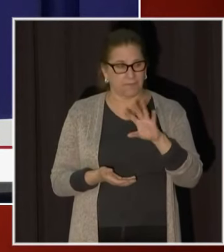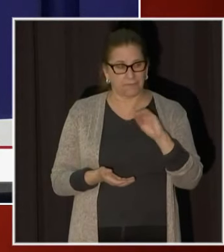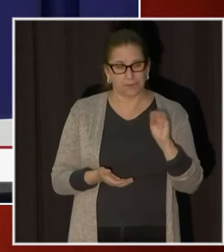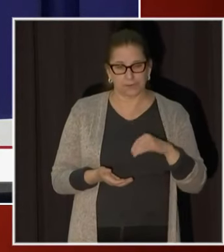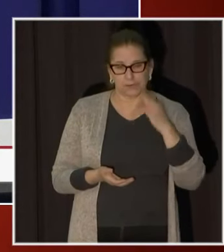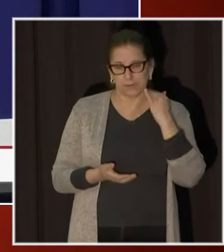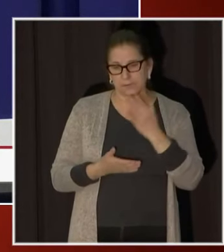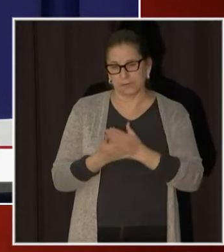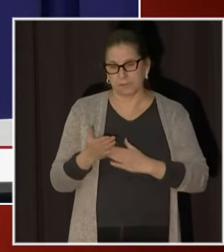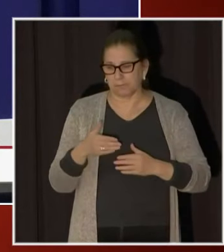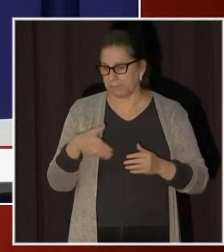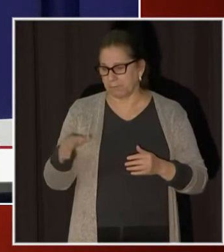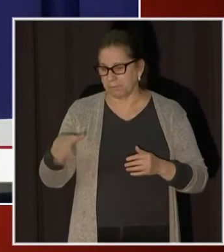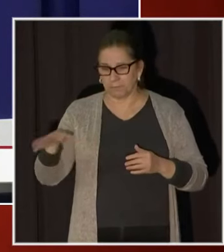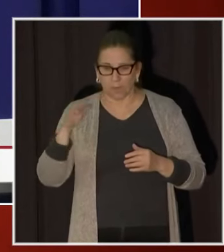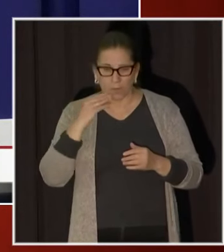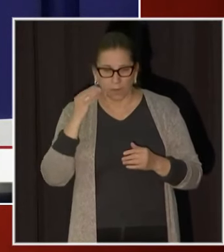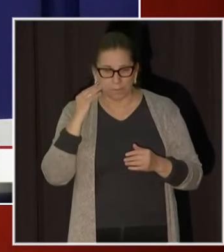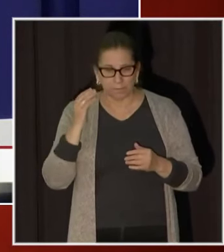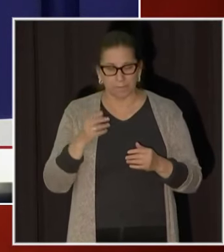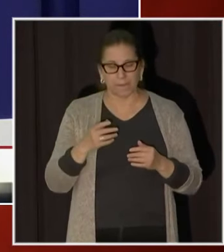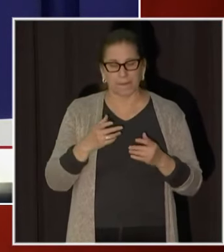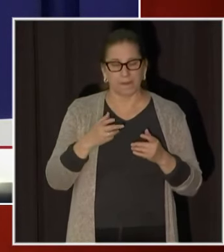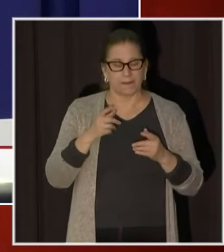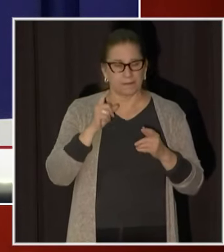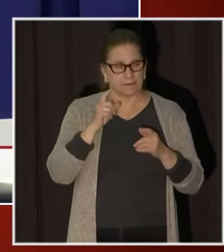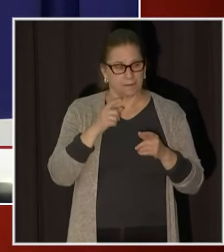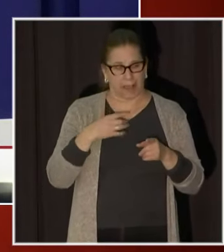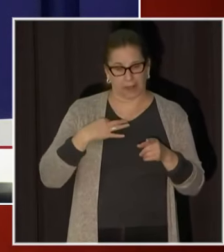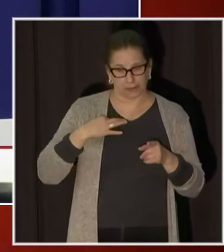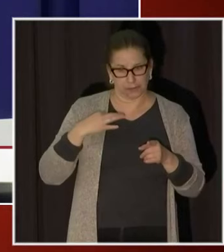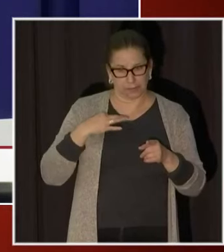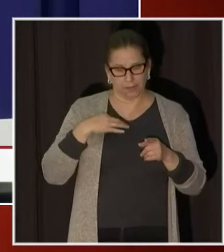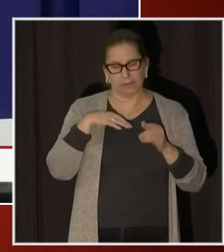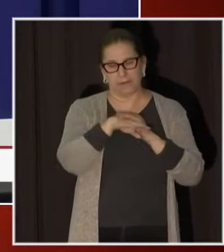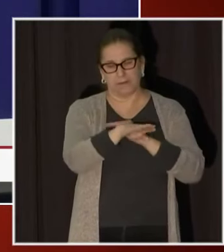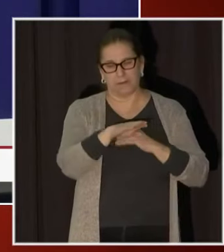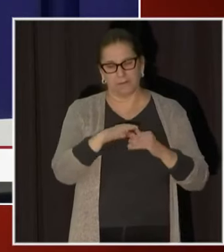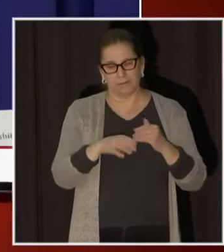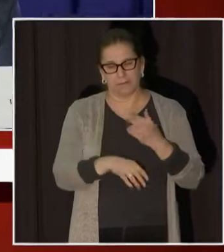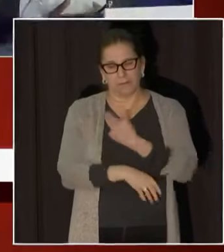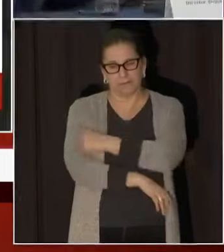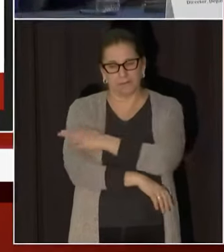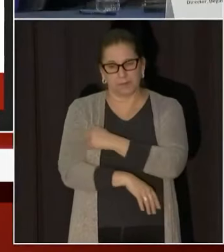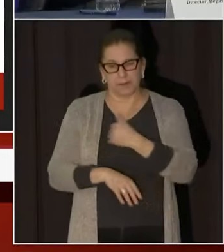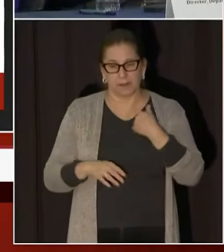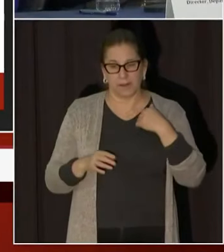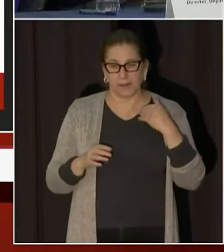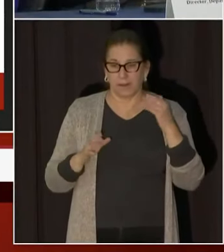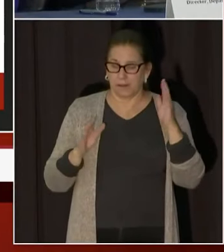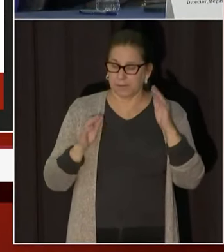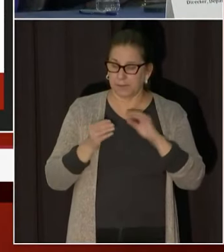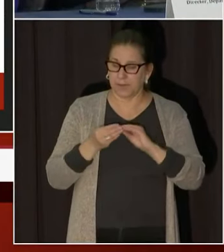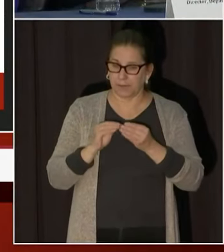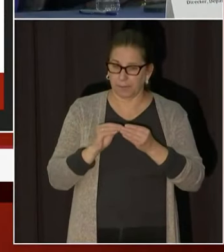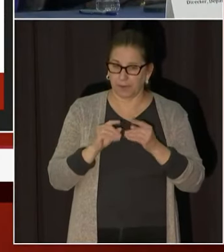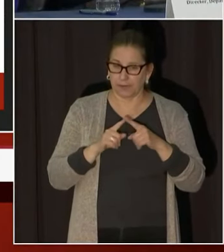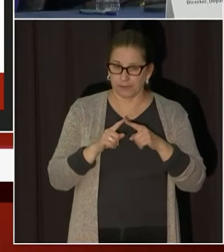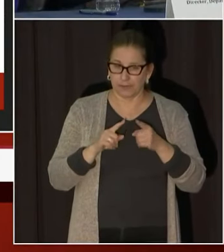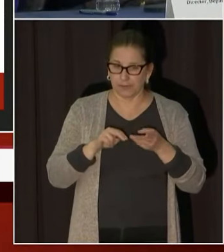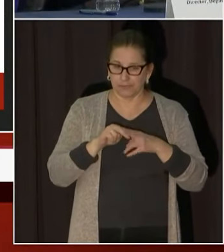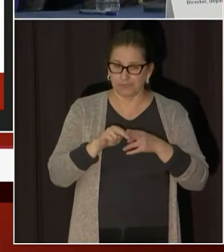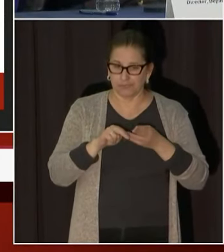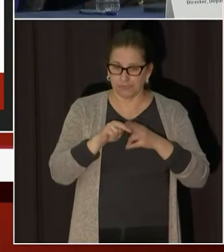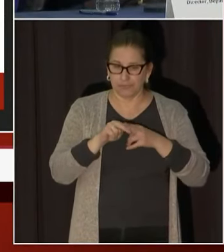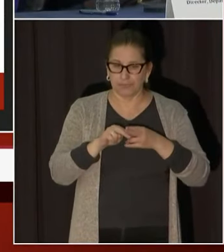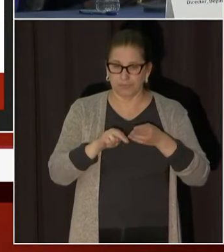elective procedures, et cetera. Now, we expect it to trend upward as the number of cases in our community increase,